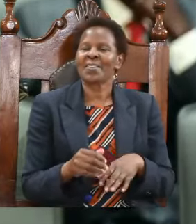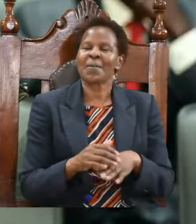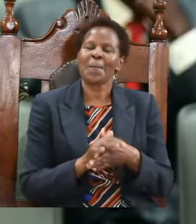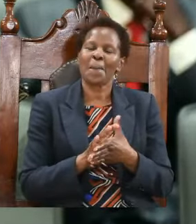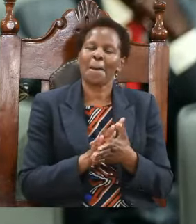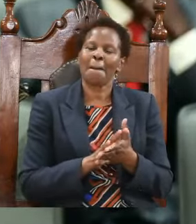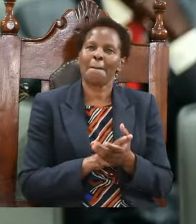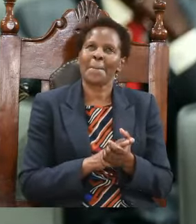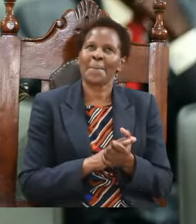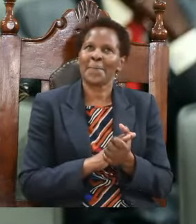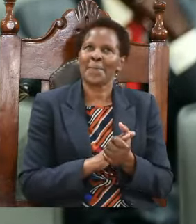Give me sauti.